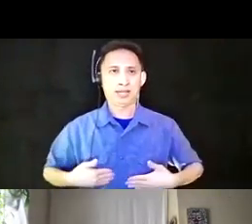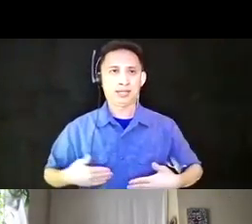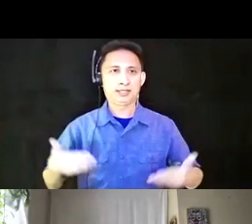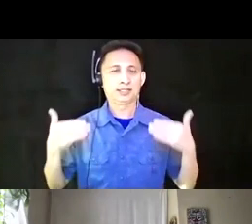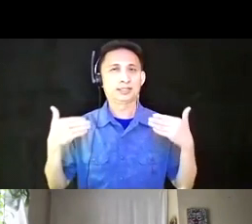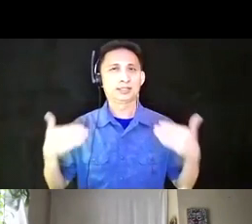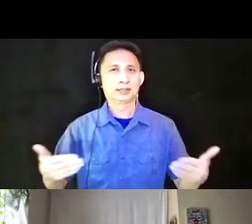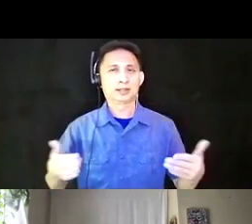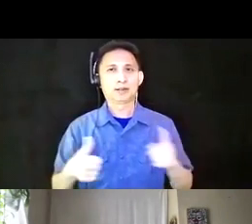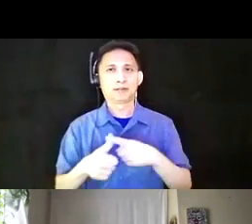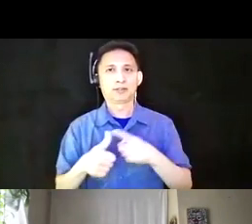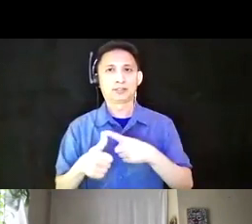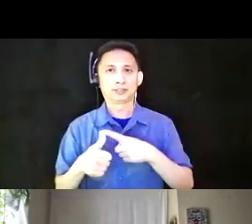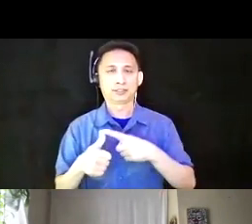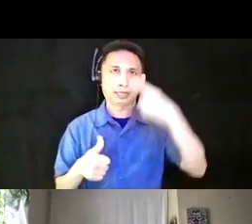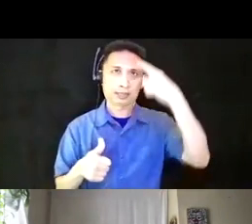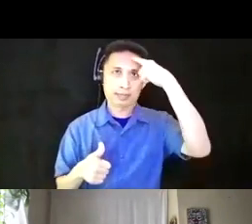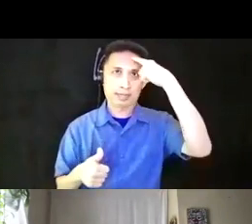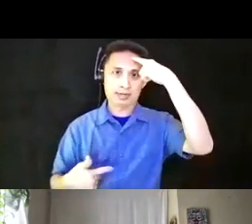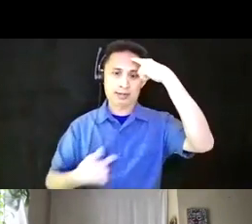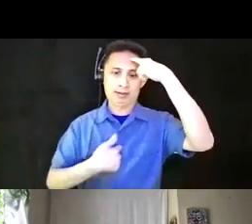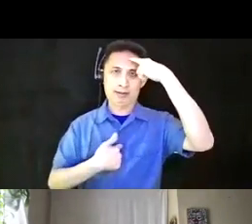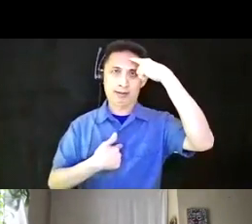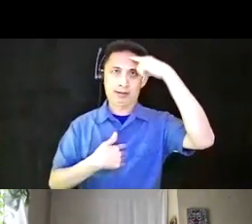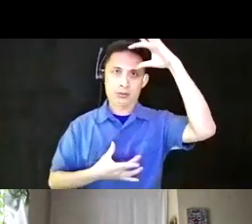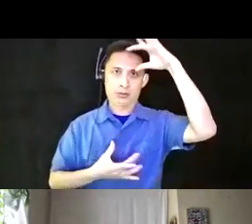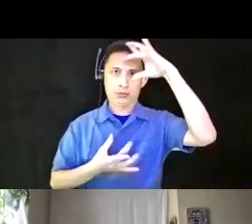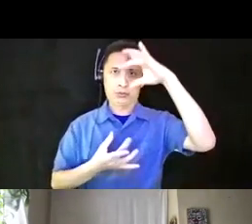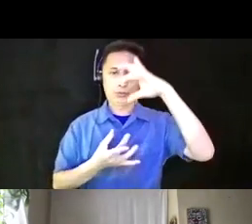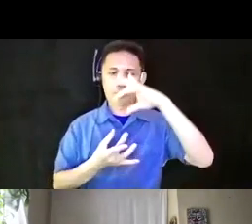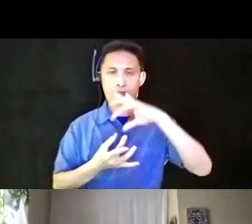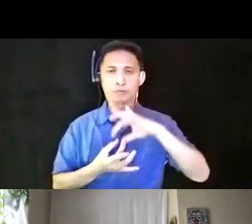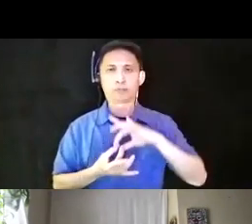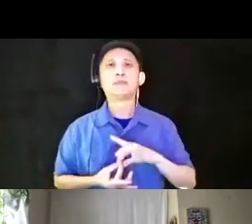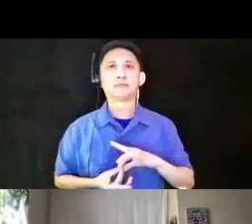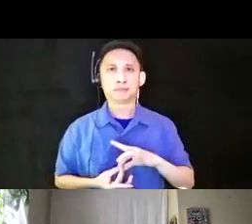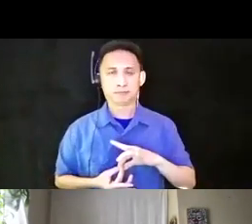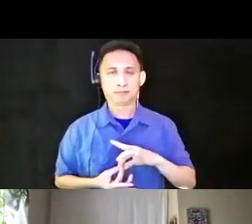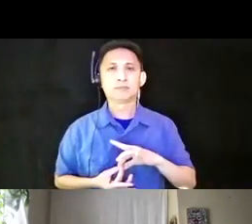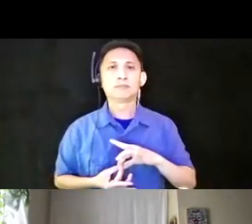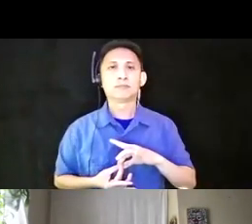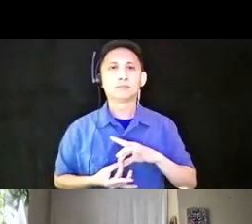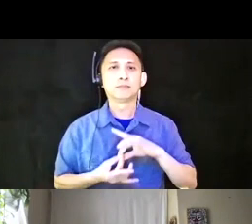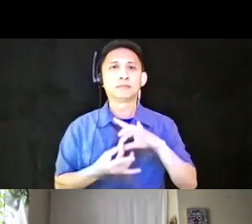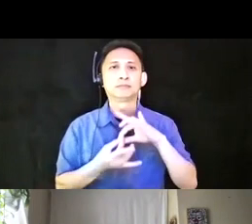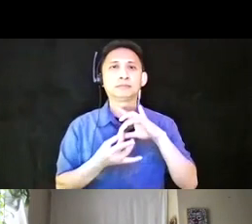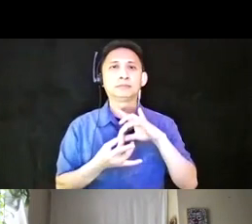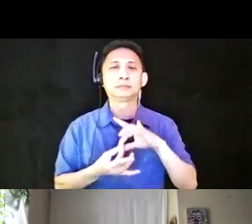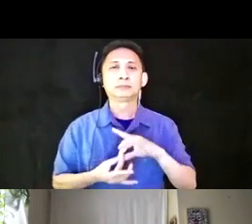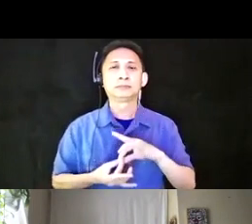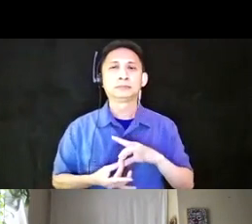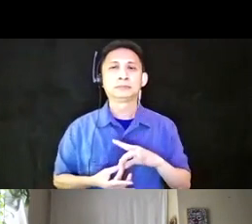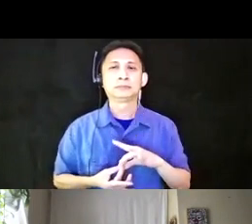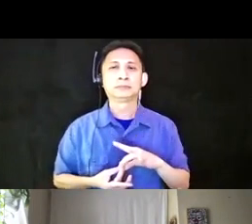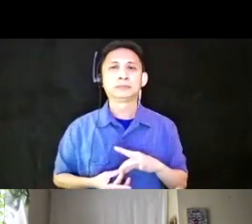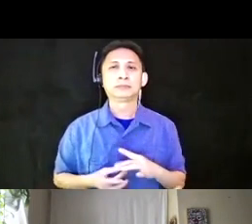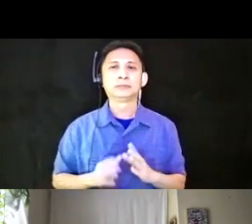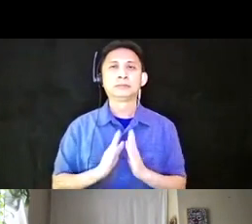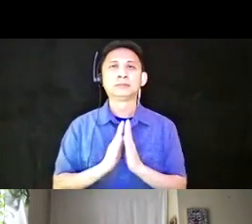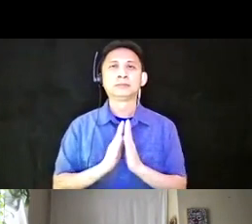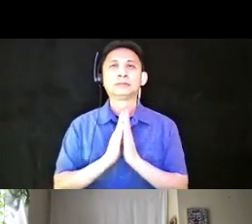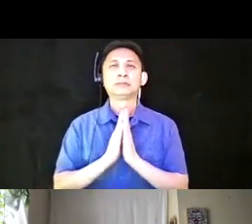we bring the mind and the body into harmony. And then we say